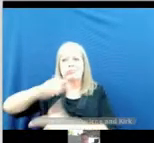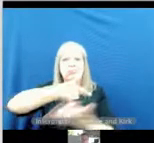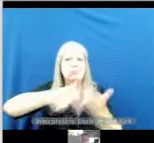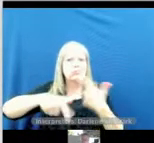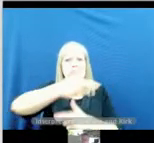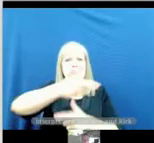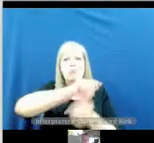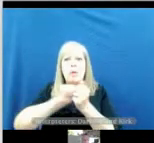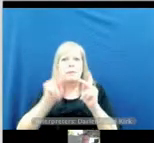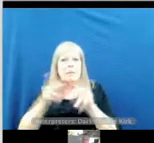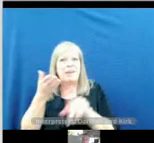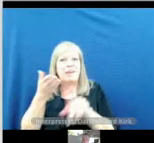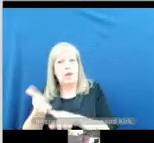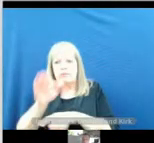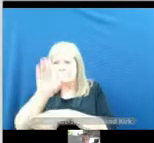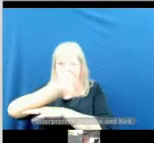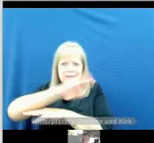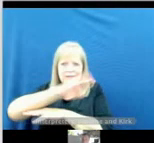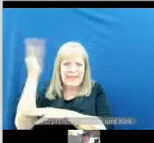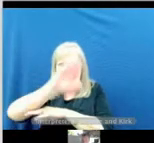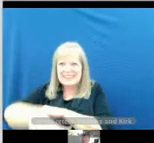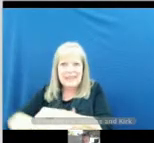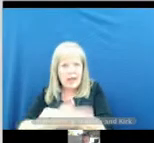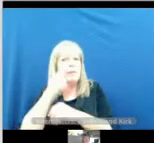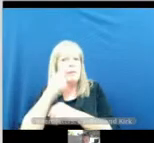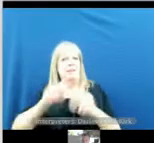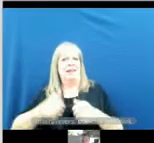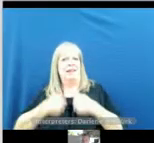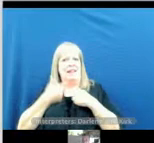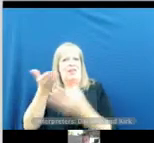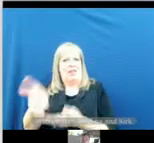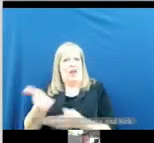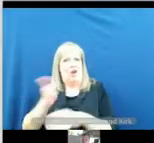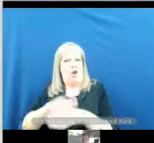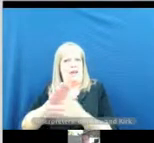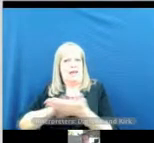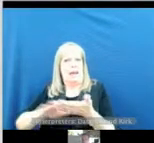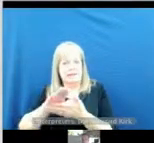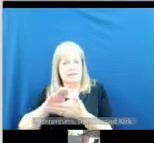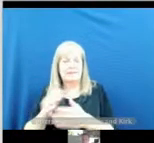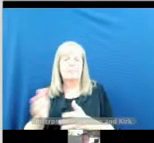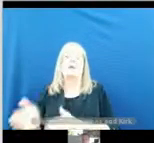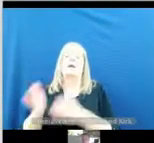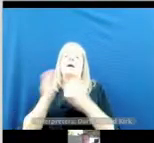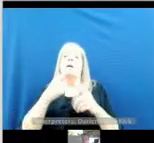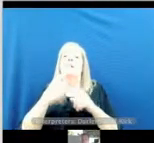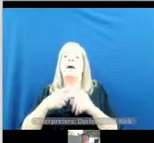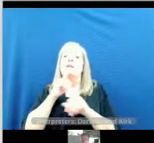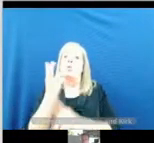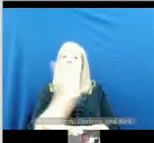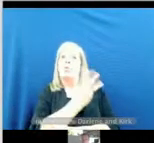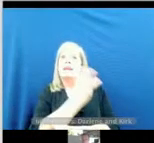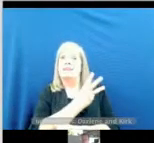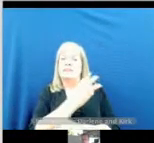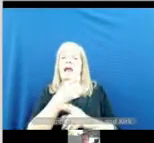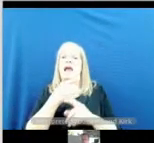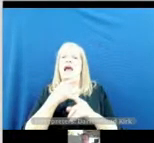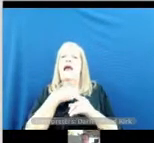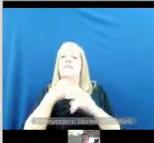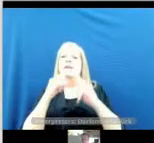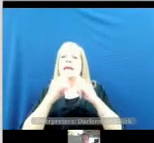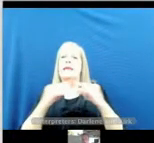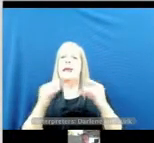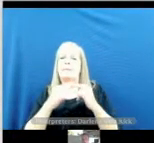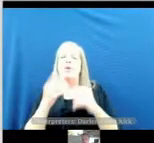campus. There is also an amazing camp that's out west, just west of Seattle, that